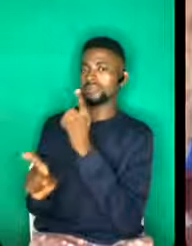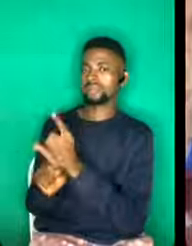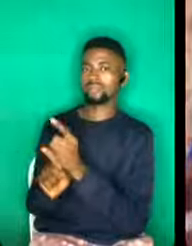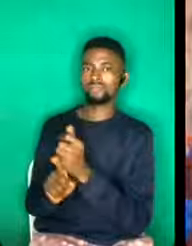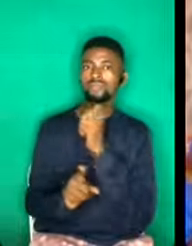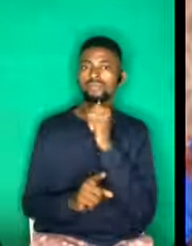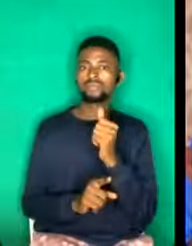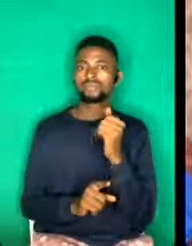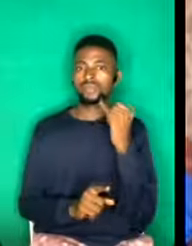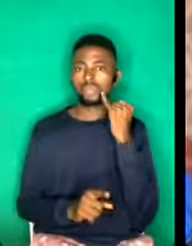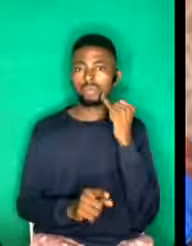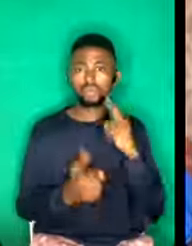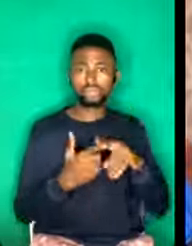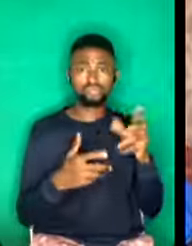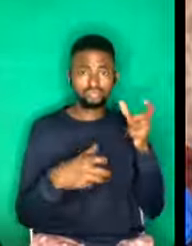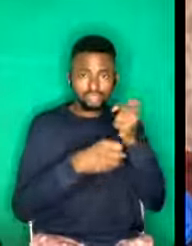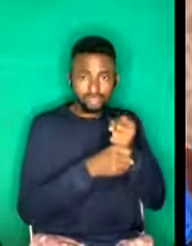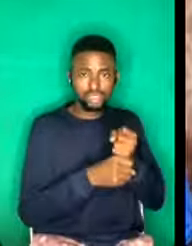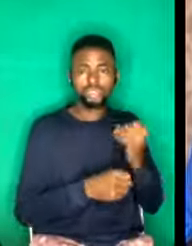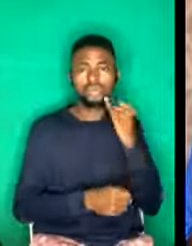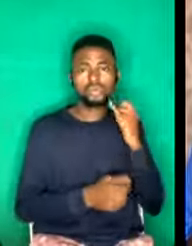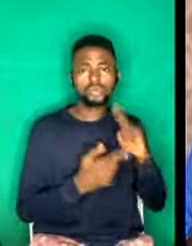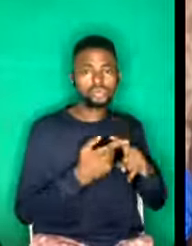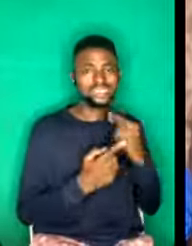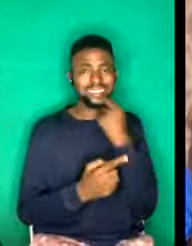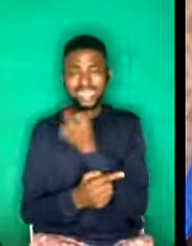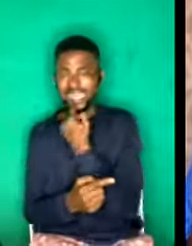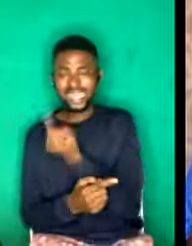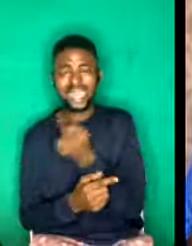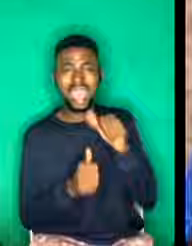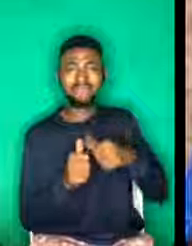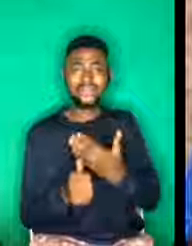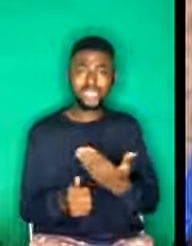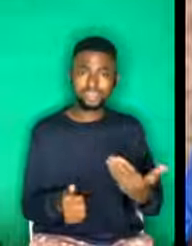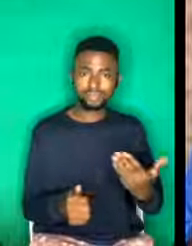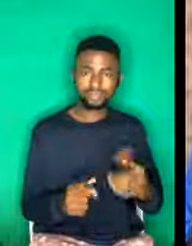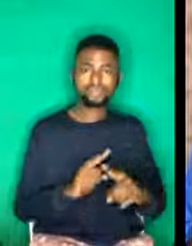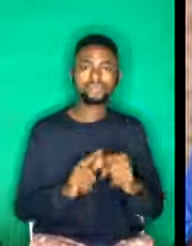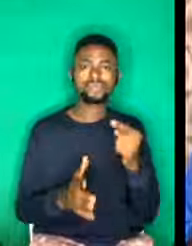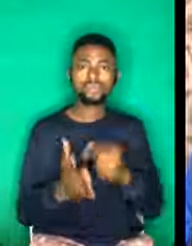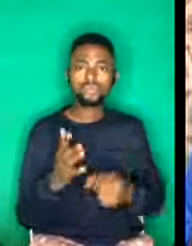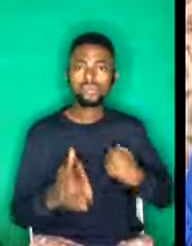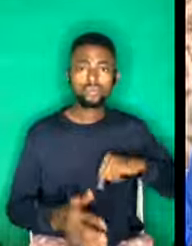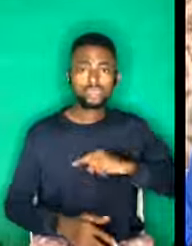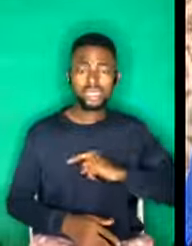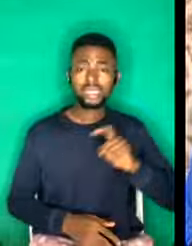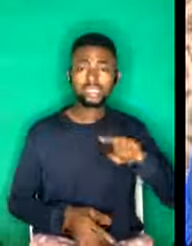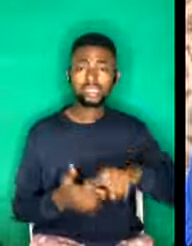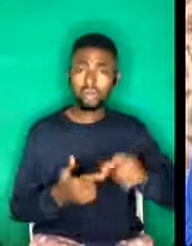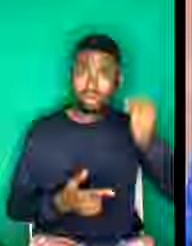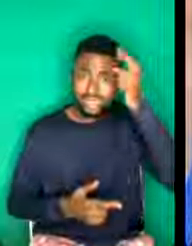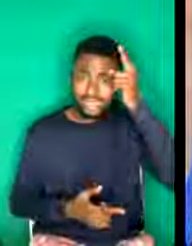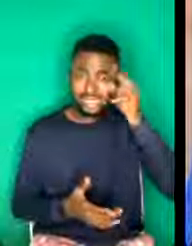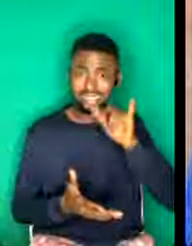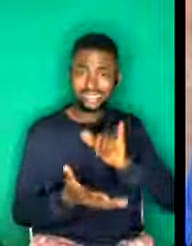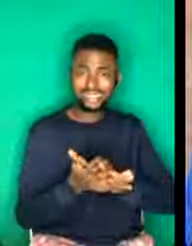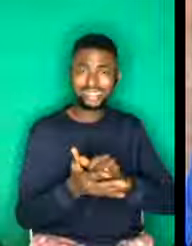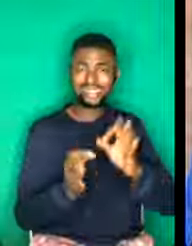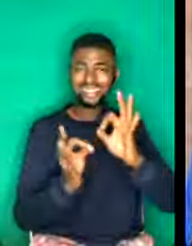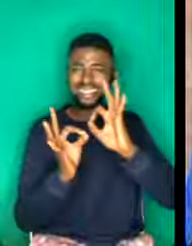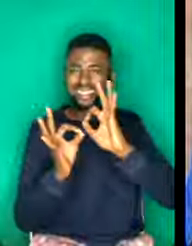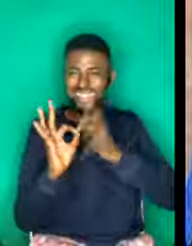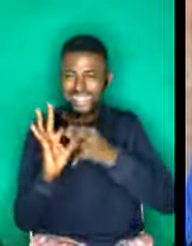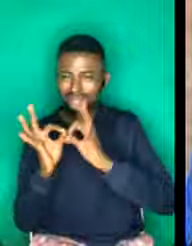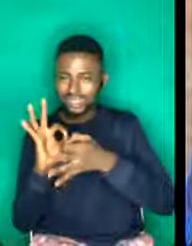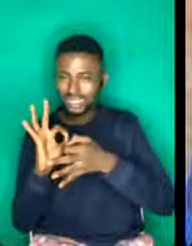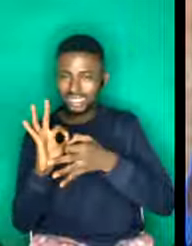paraphrase anyways. He's supposed to say everything. And what we should also understand is that he's interpreting.